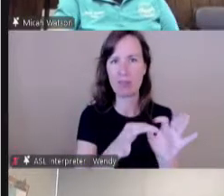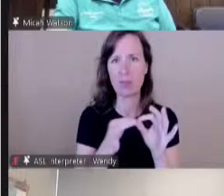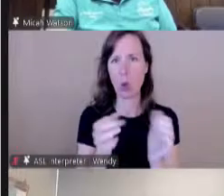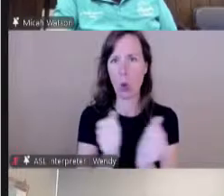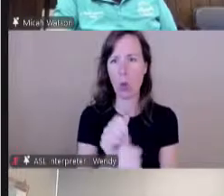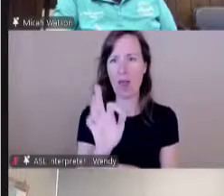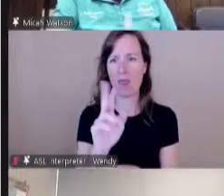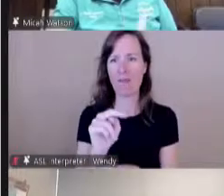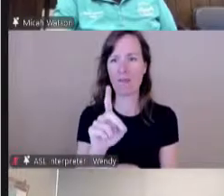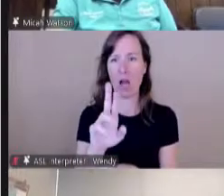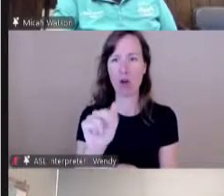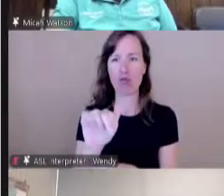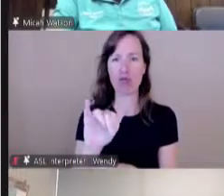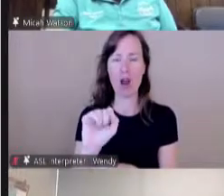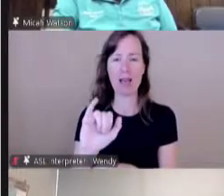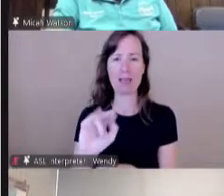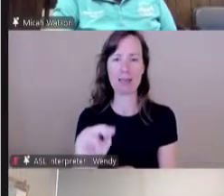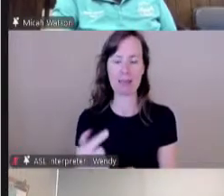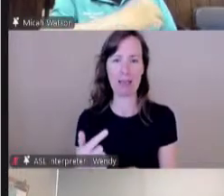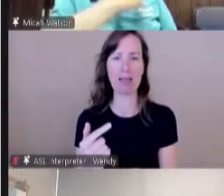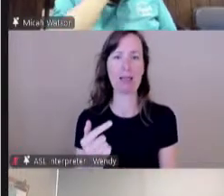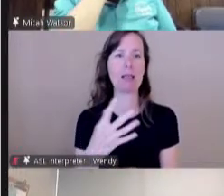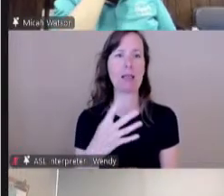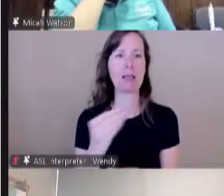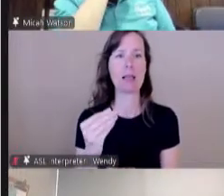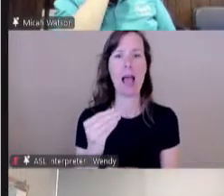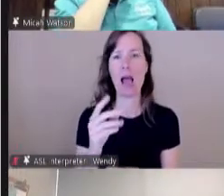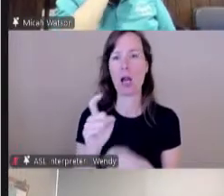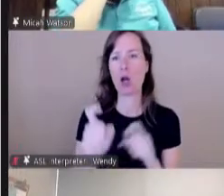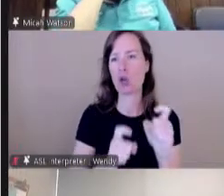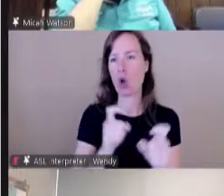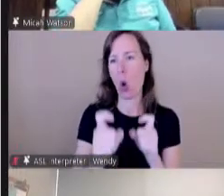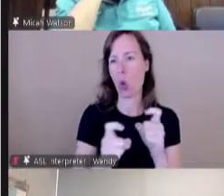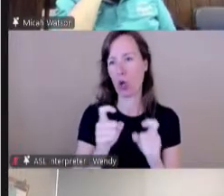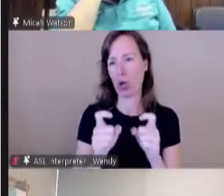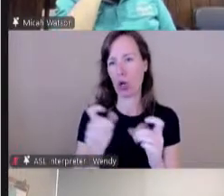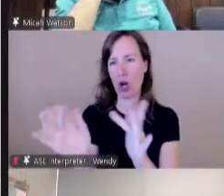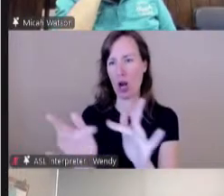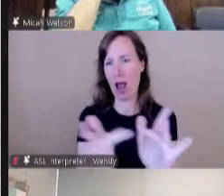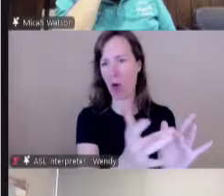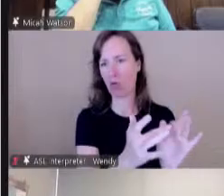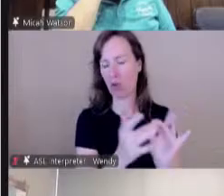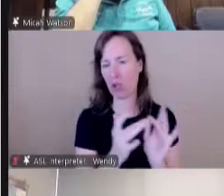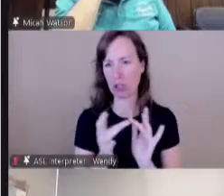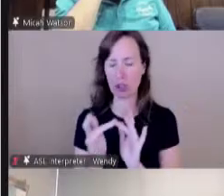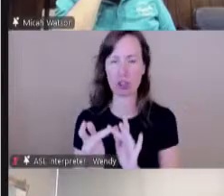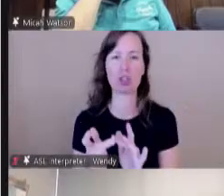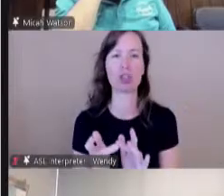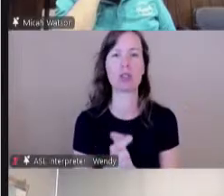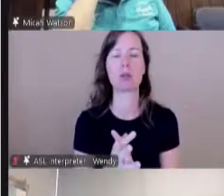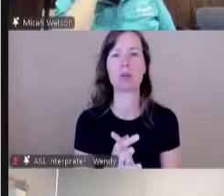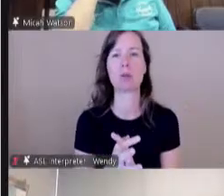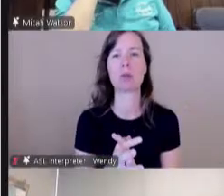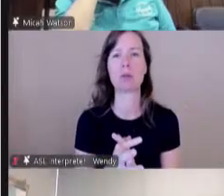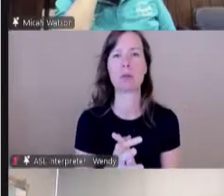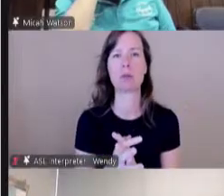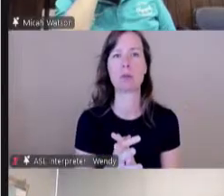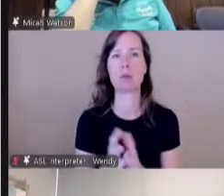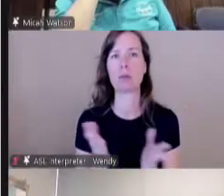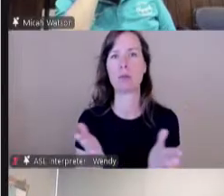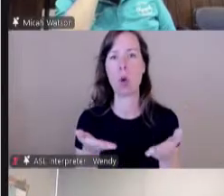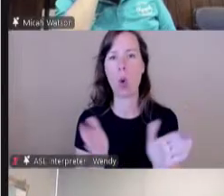fundraising and like donor outreach and stuff like that, and whether there are ways the council